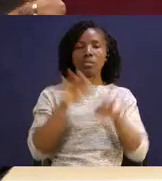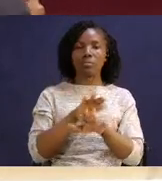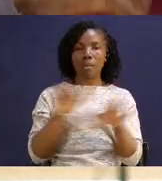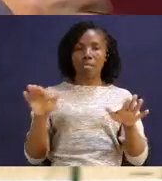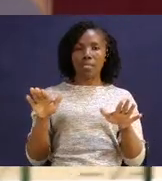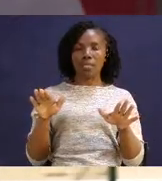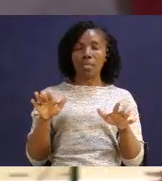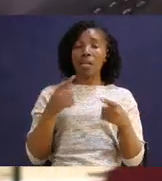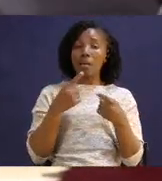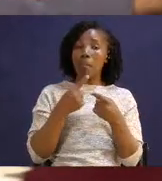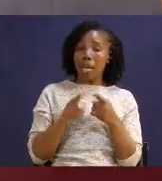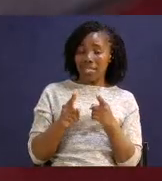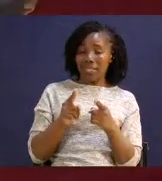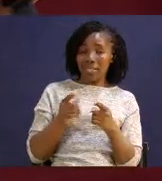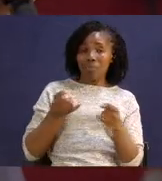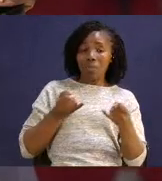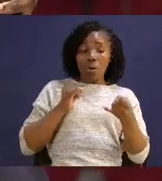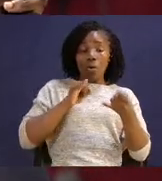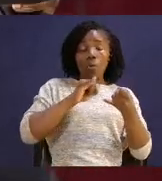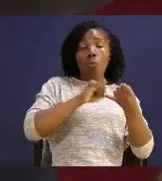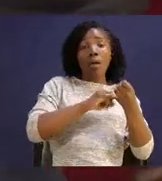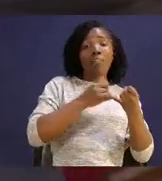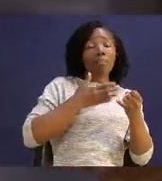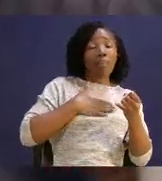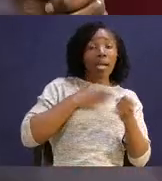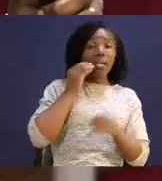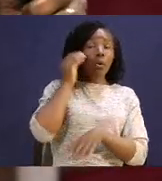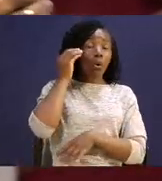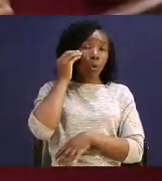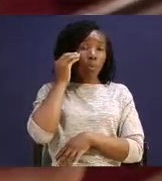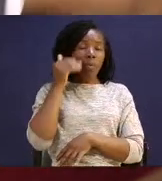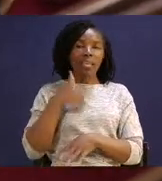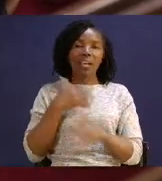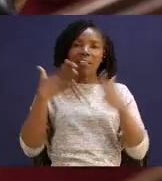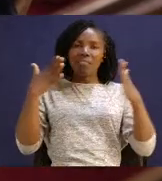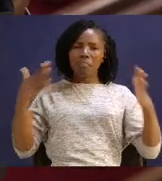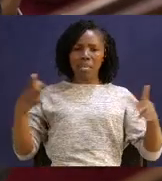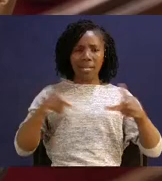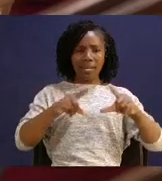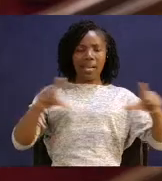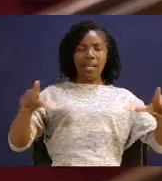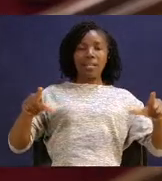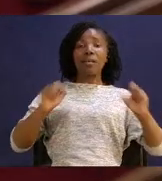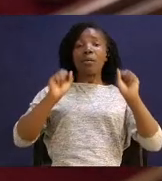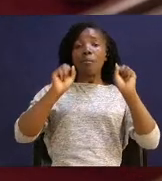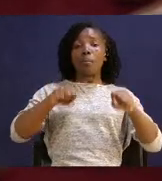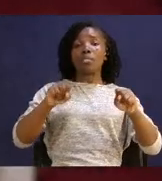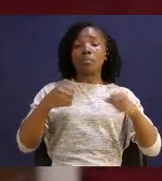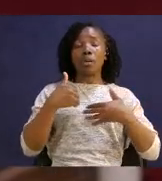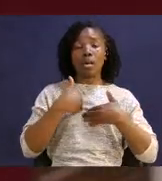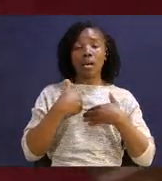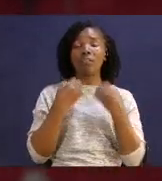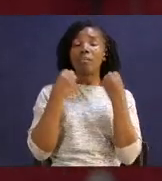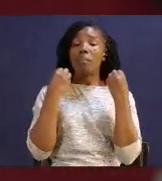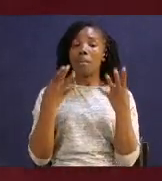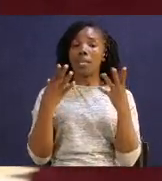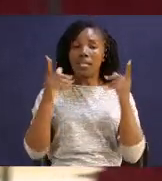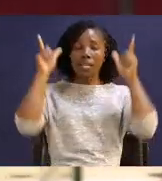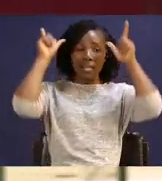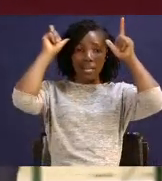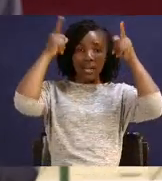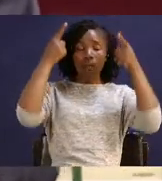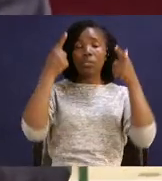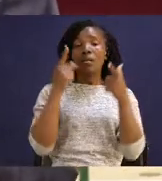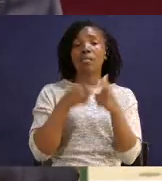Where Kinamata come from, it's a big land, big place, they can have many cows. My dad